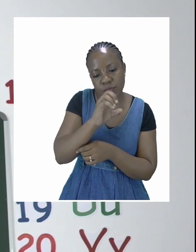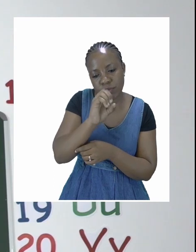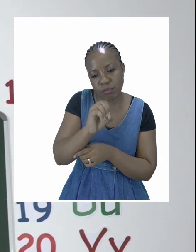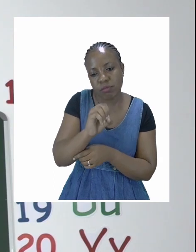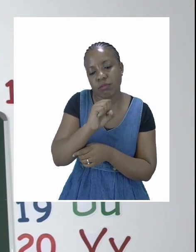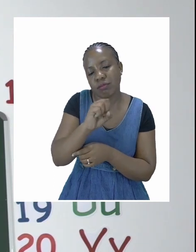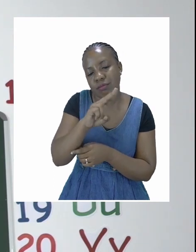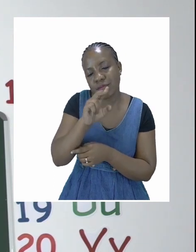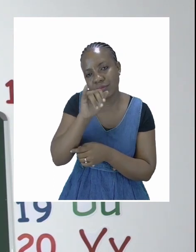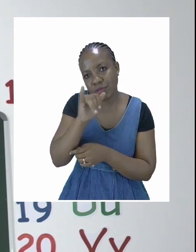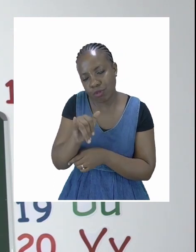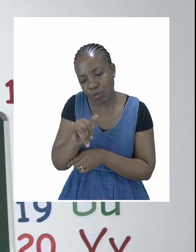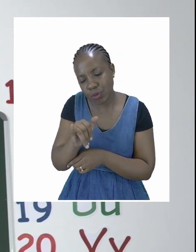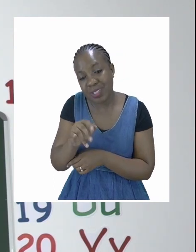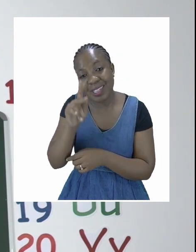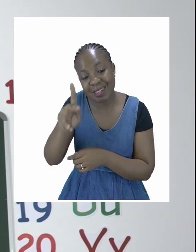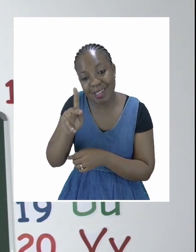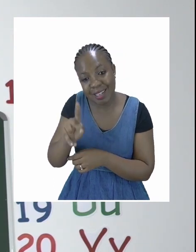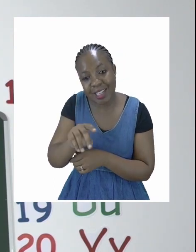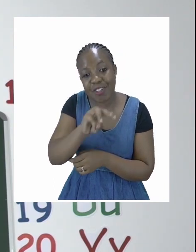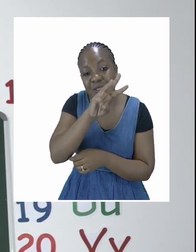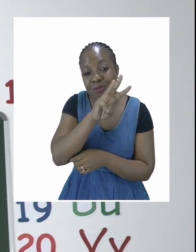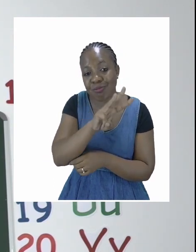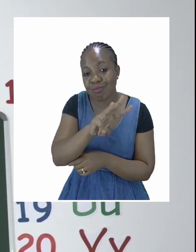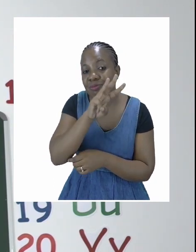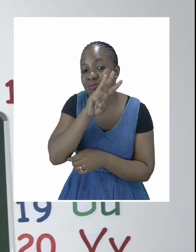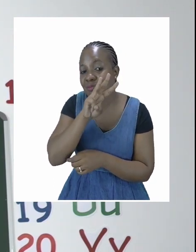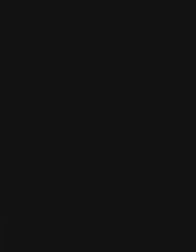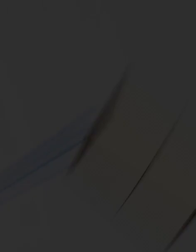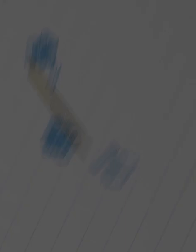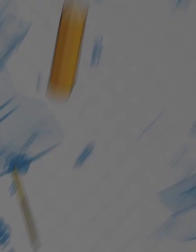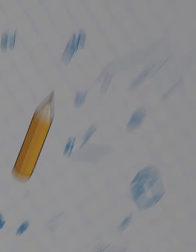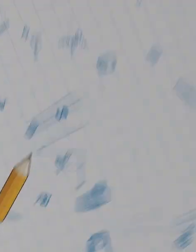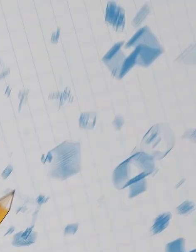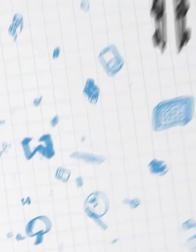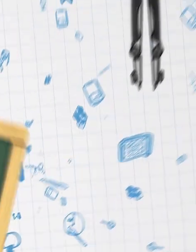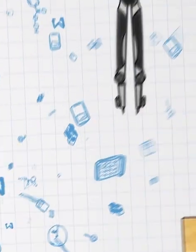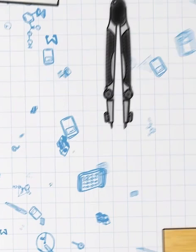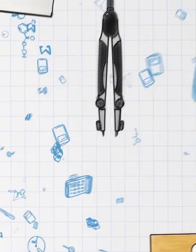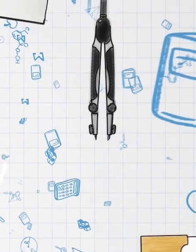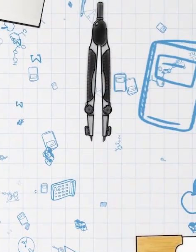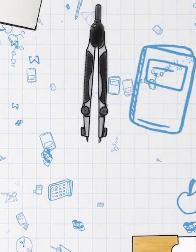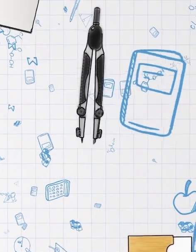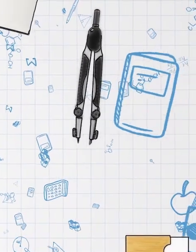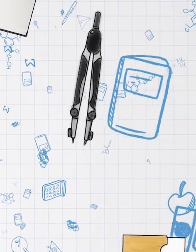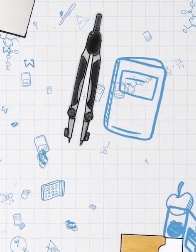our website, Zoshi Online.